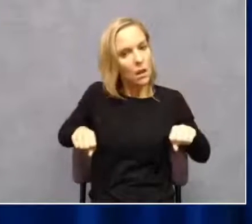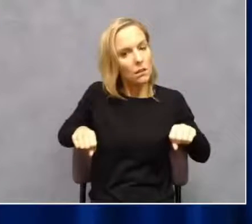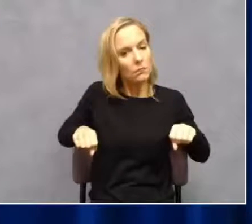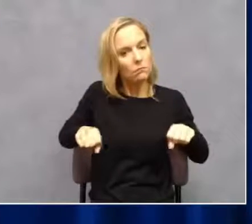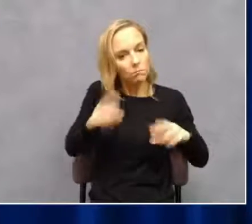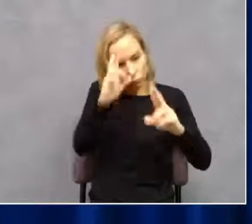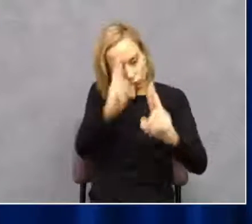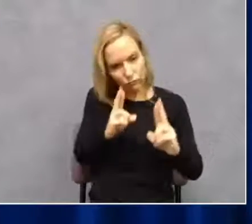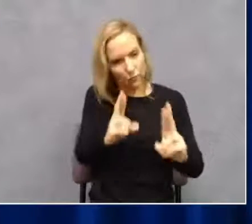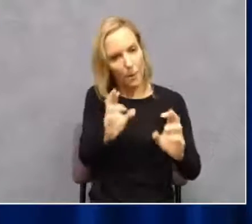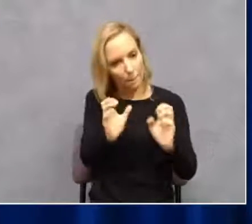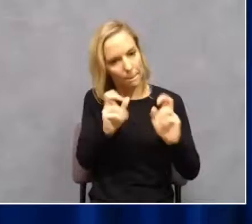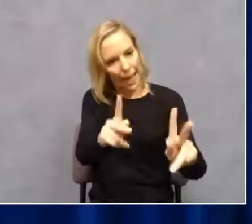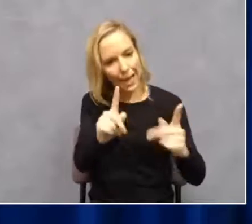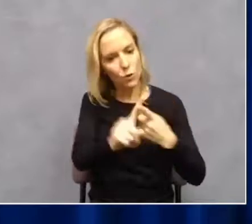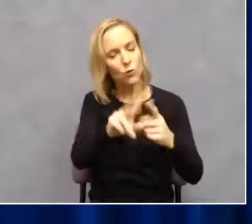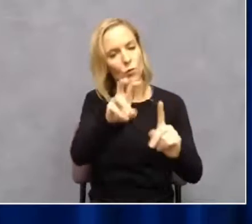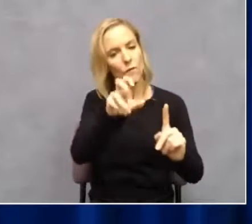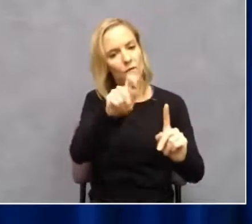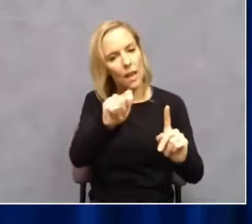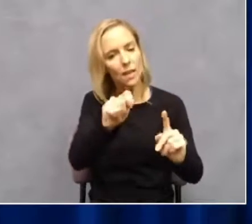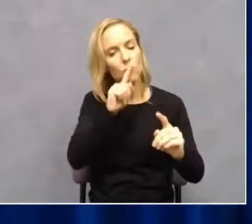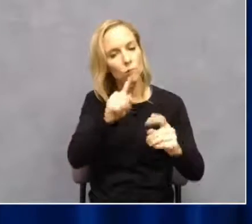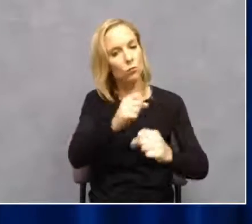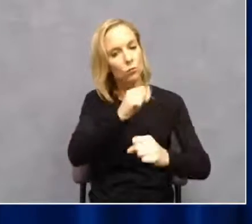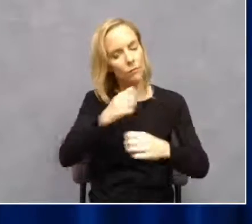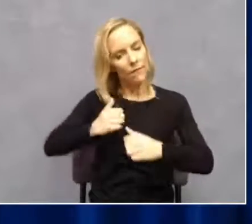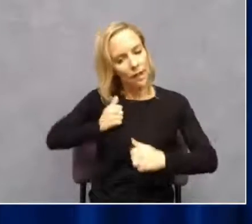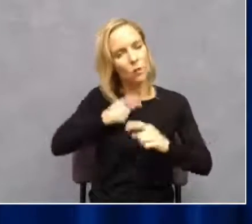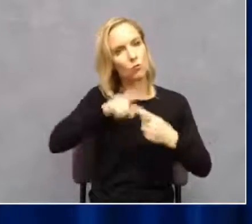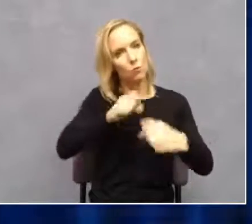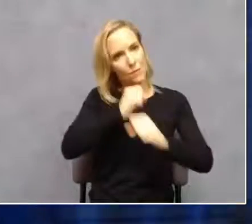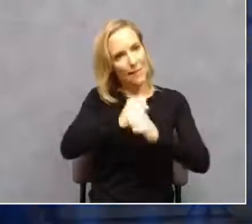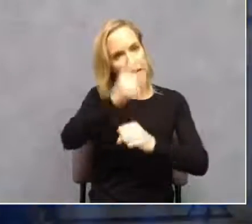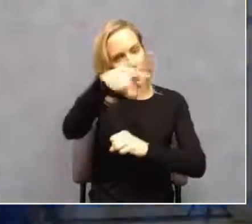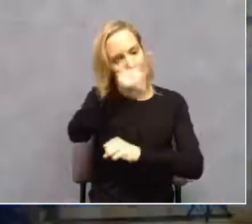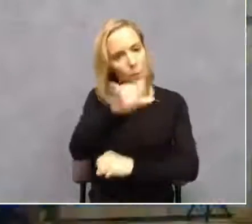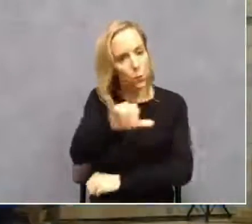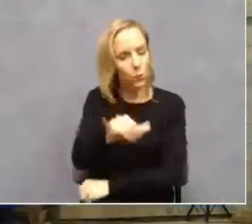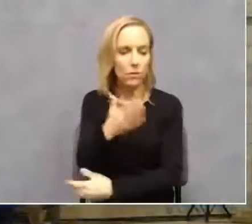and protect them. Thank you.